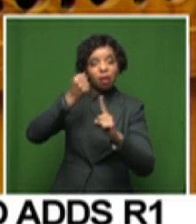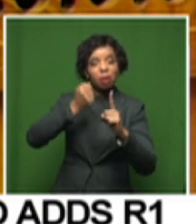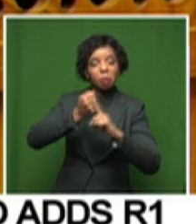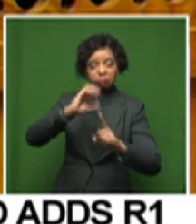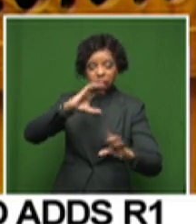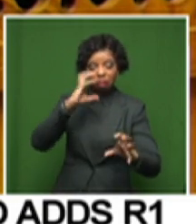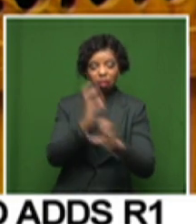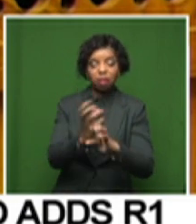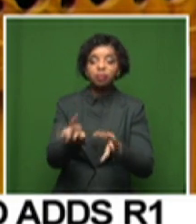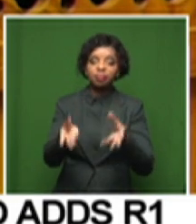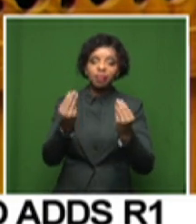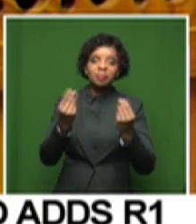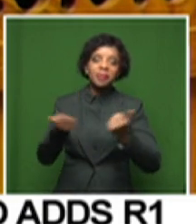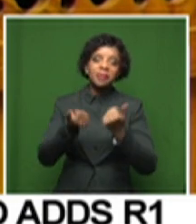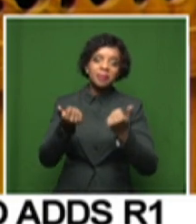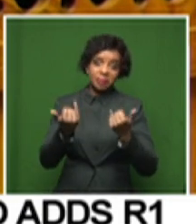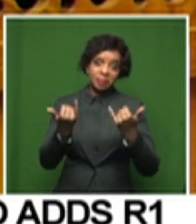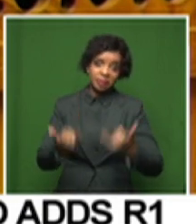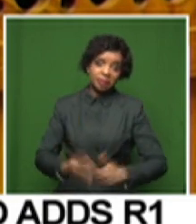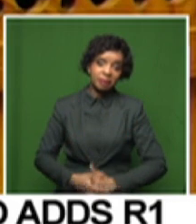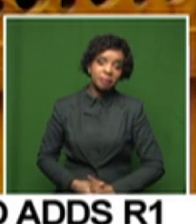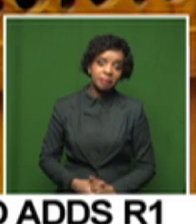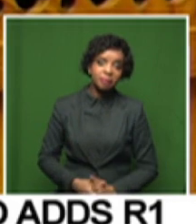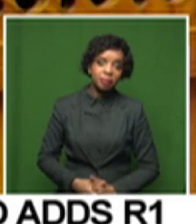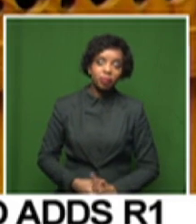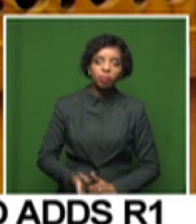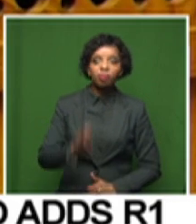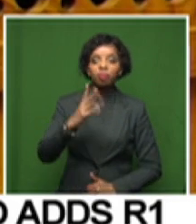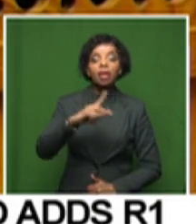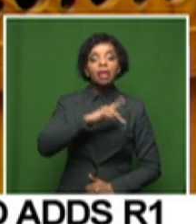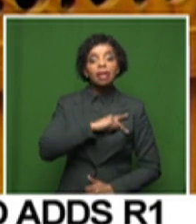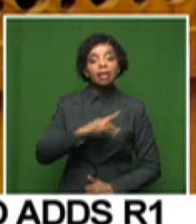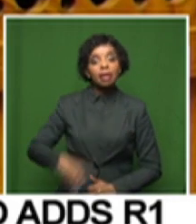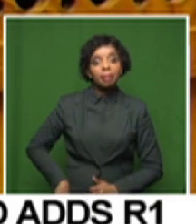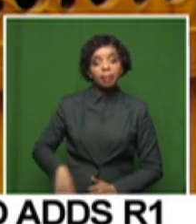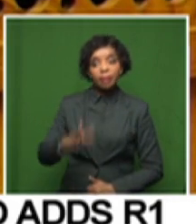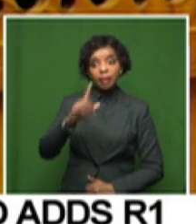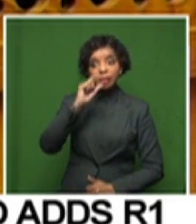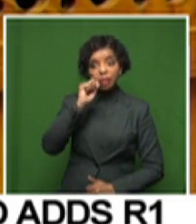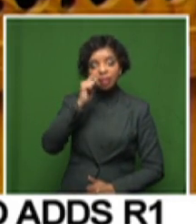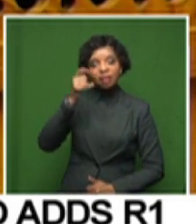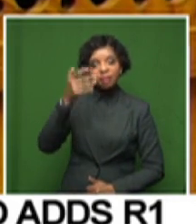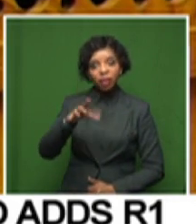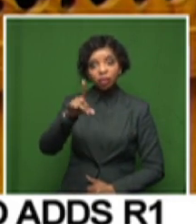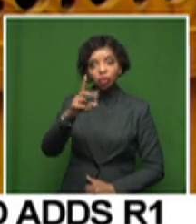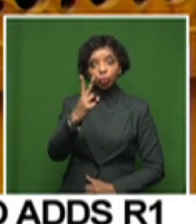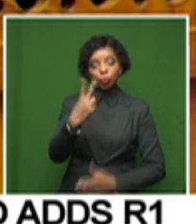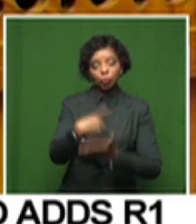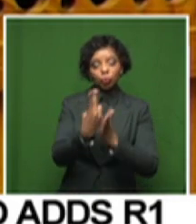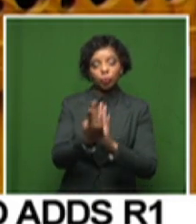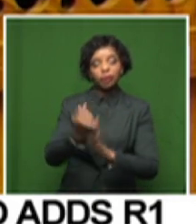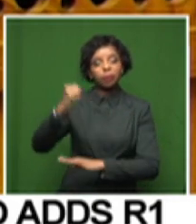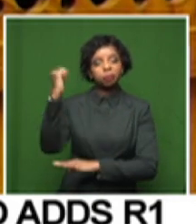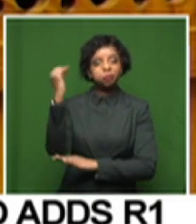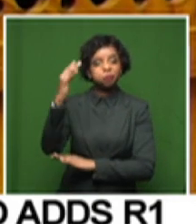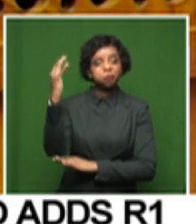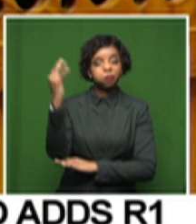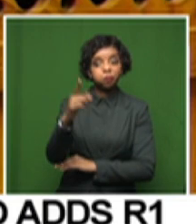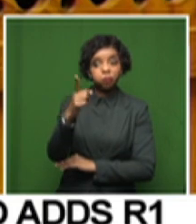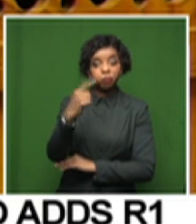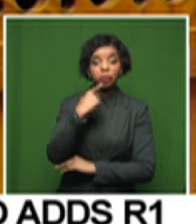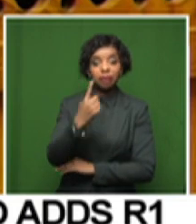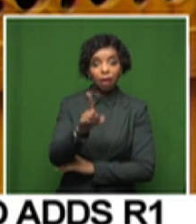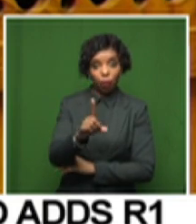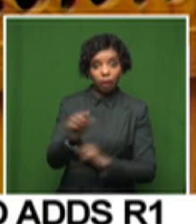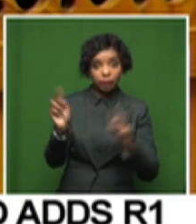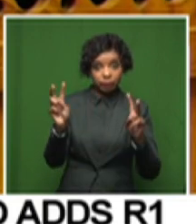President, you summarized the consensus 2 weeks ago, and I quote, "We cannot sustain the